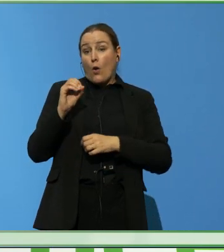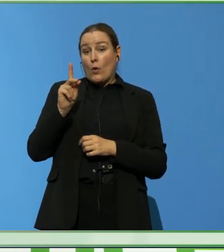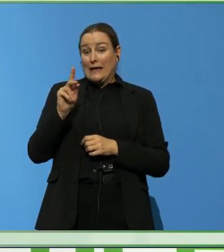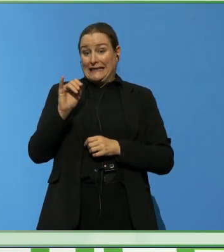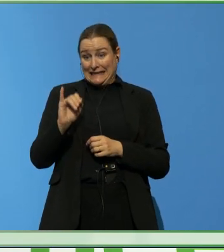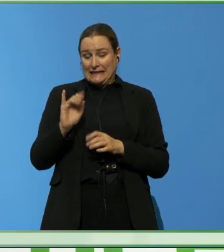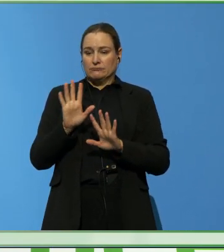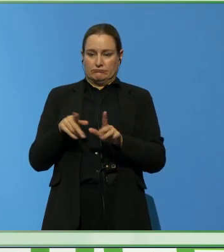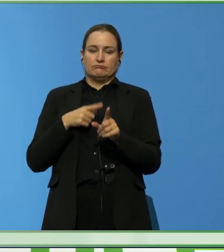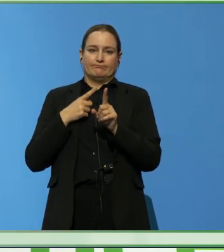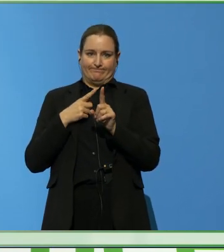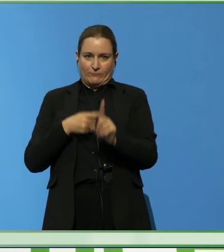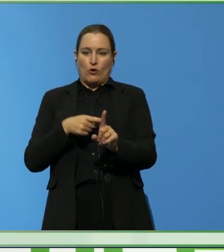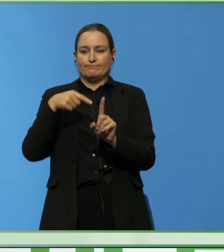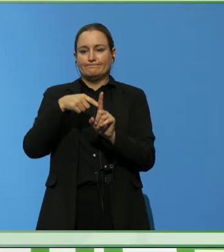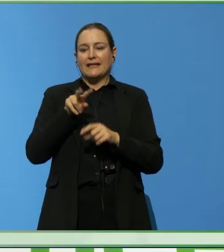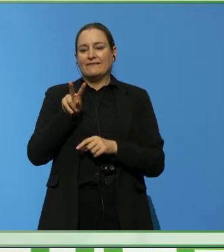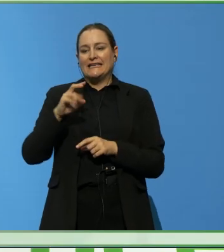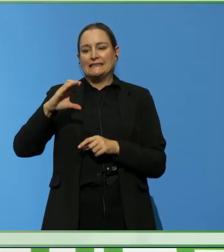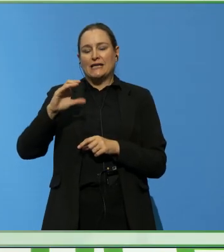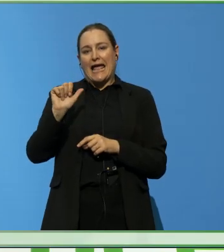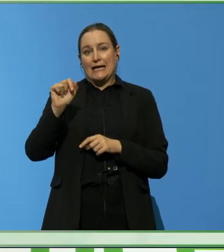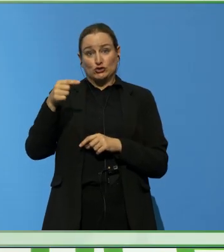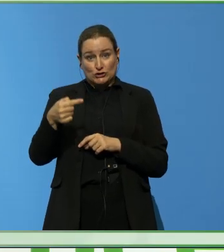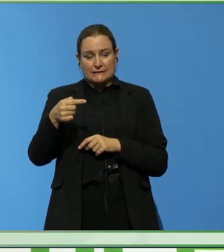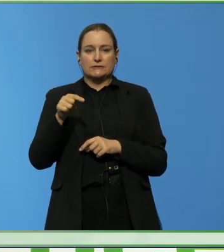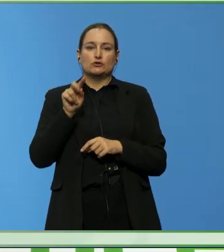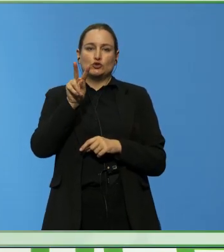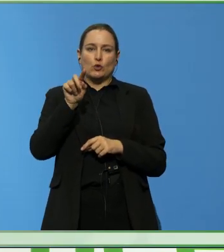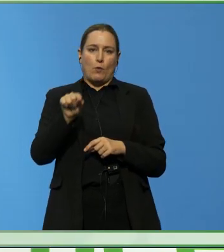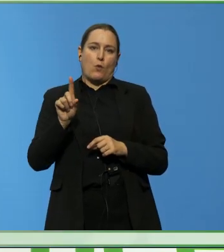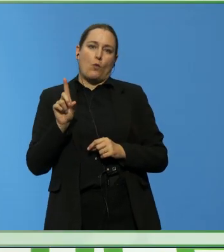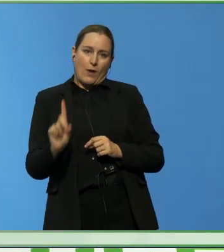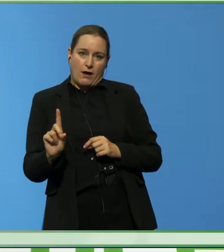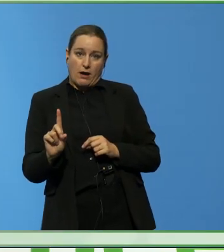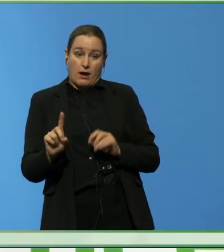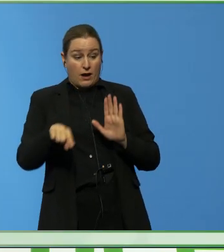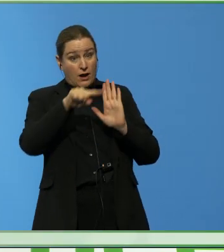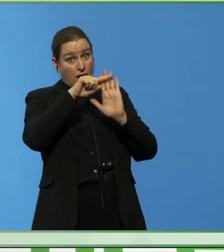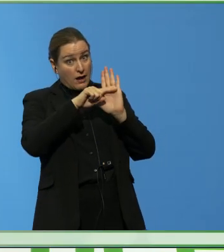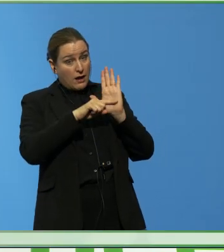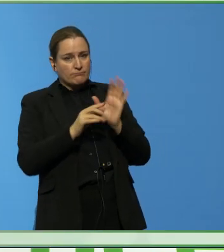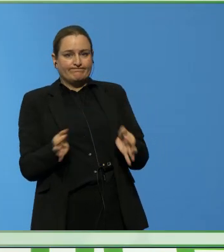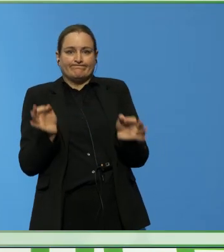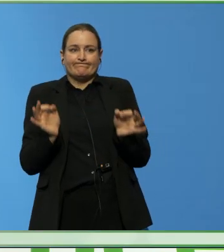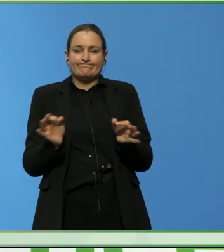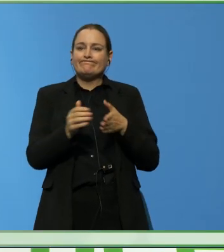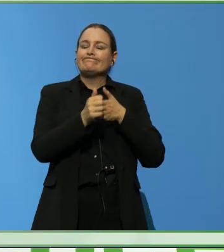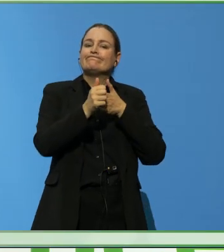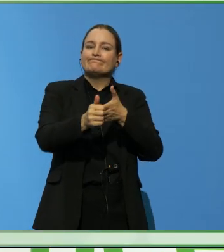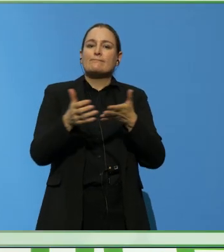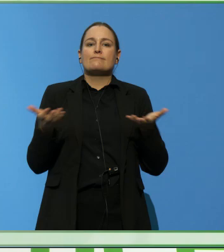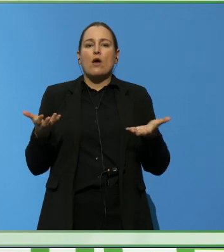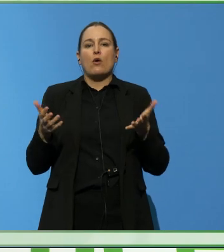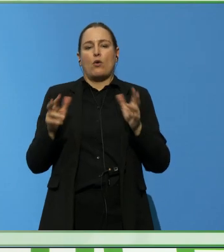VCAG 2.1, and both the Android and iOS versions were audited and improvements were made, for example,